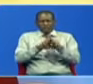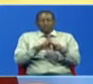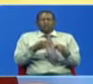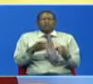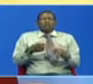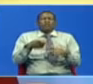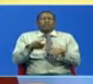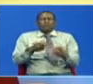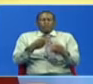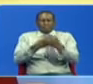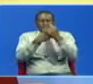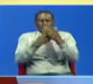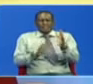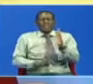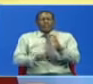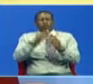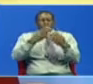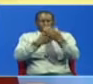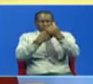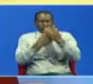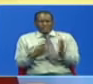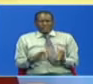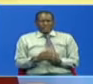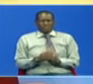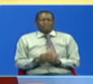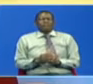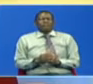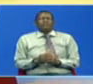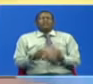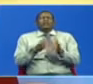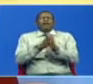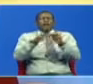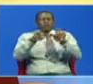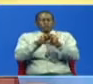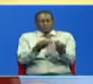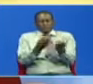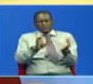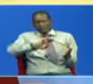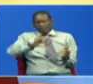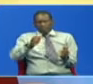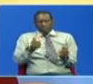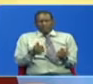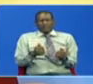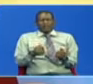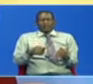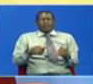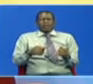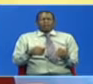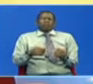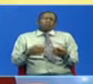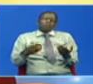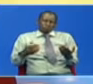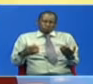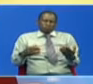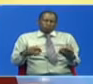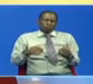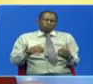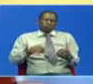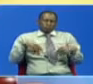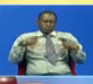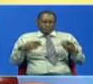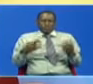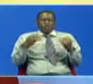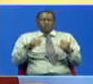our partners, development partners, and many other well-wishers. I think it's